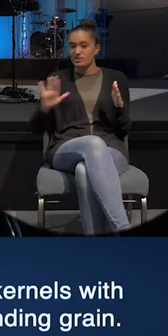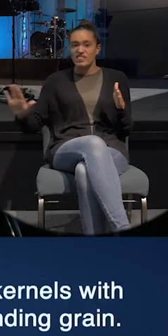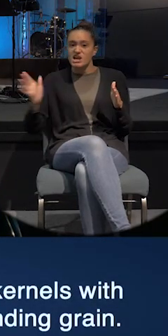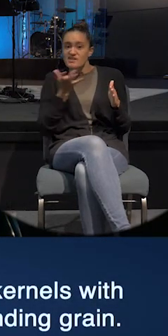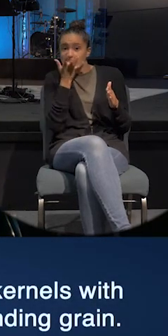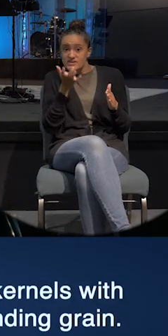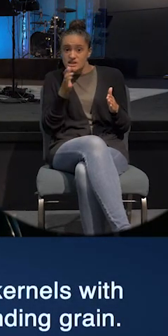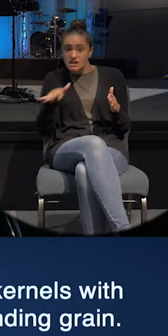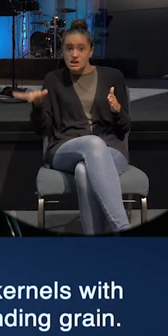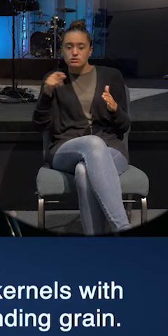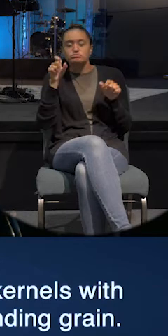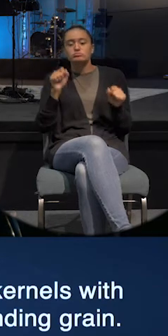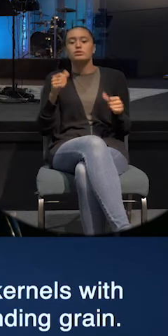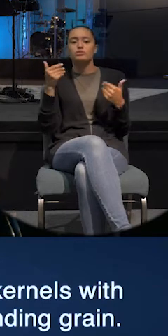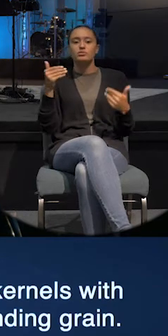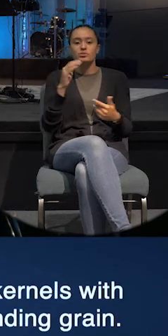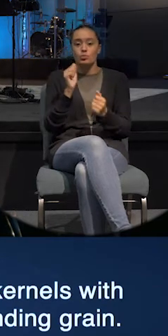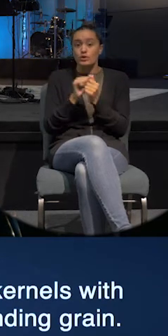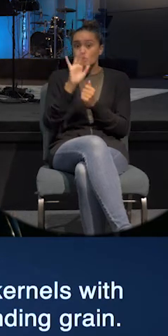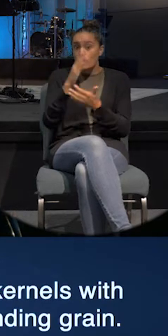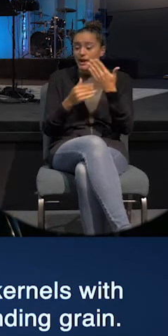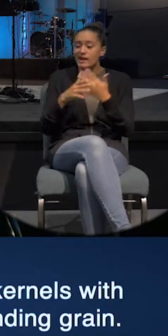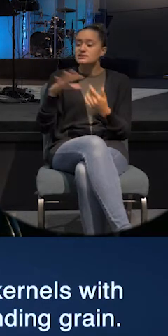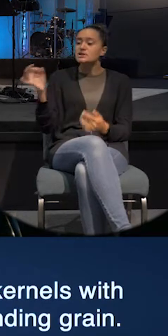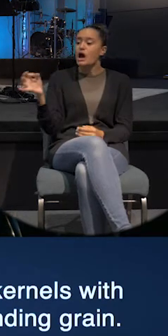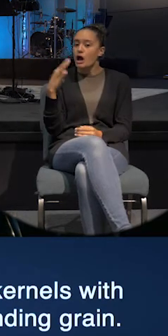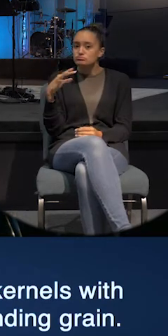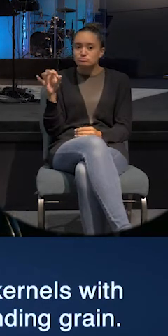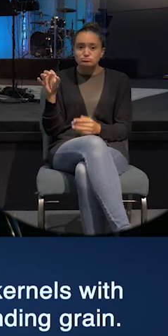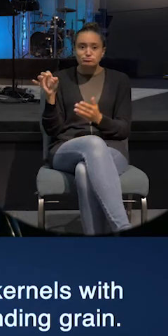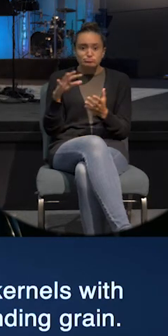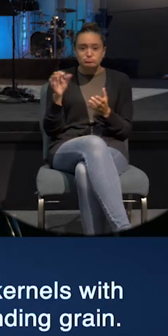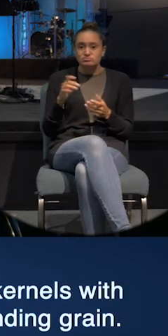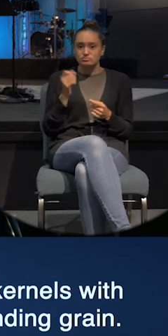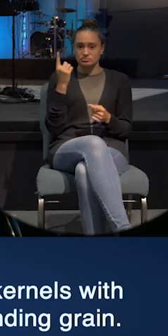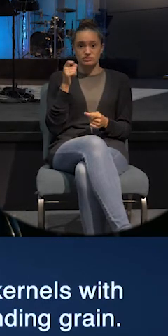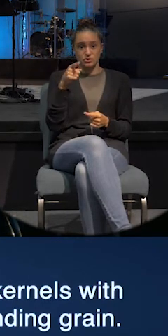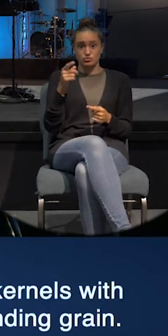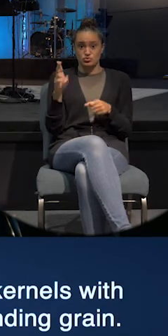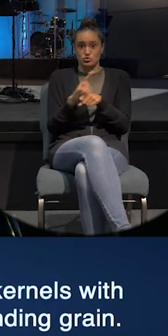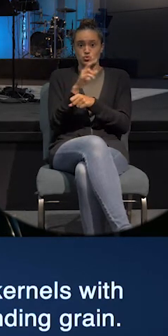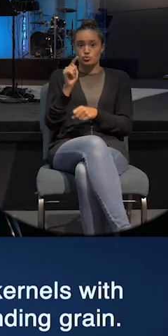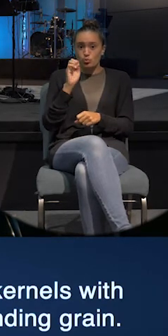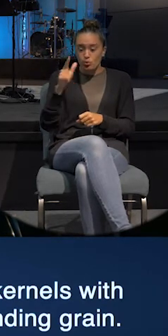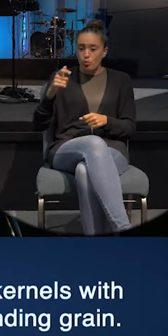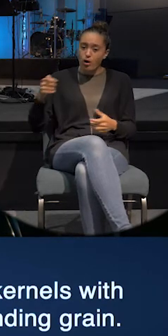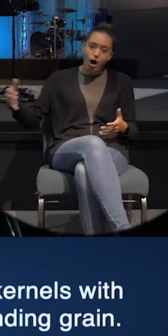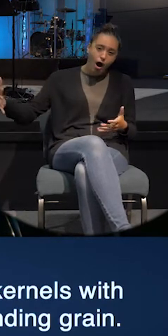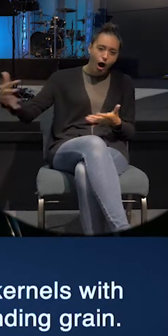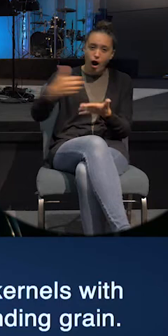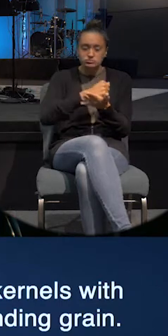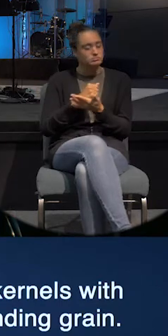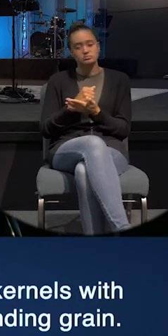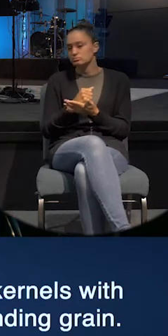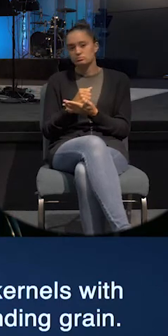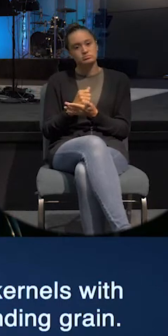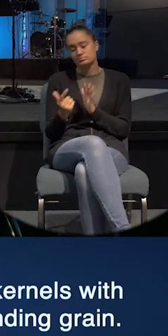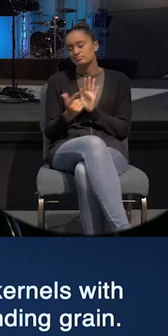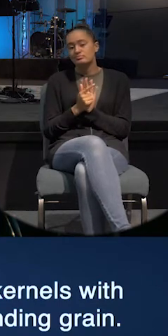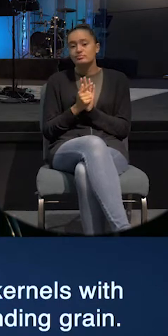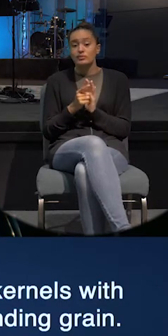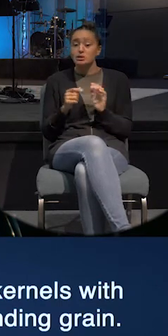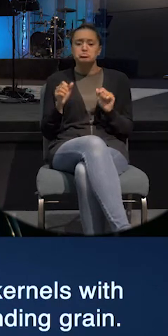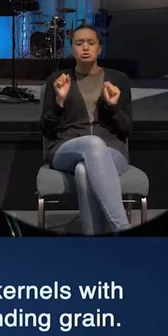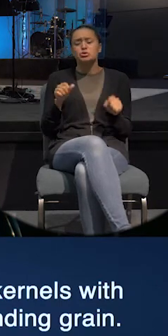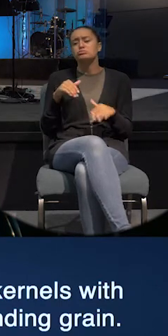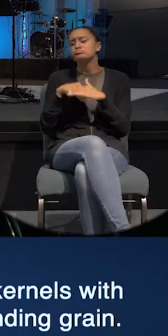pick kernels with your hands, but you must not put a sickle to their standing grain." And so they could go in and they